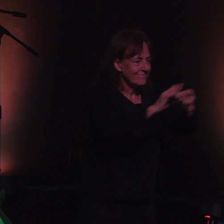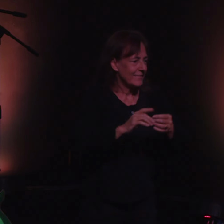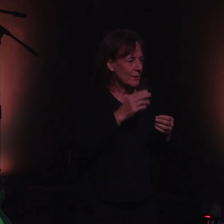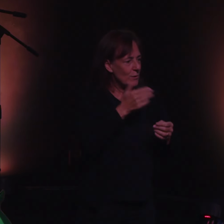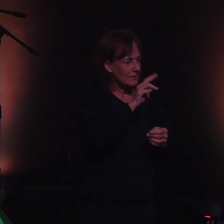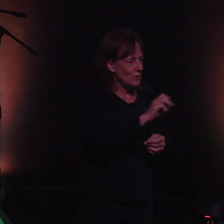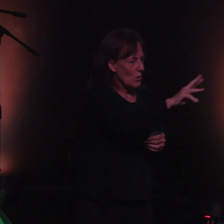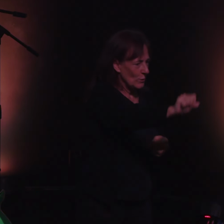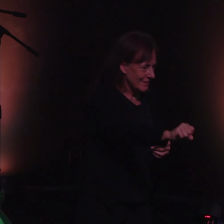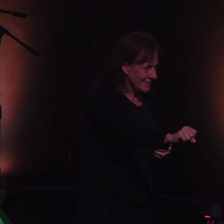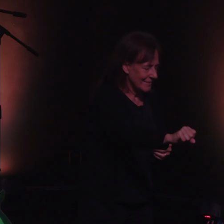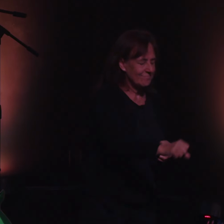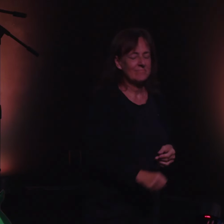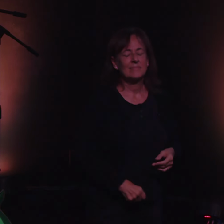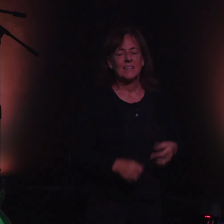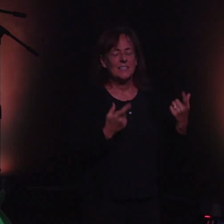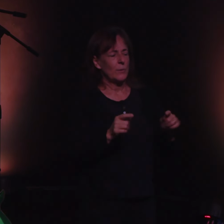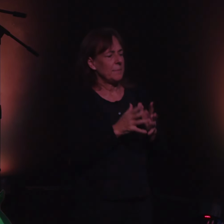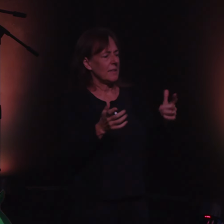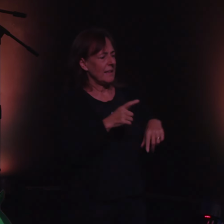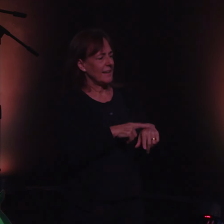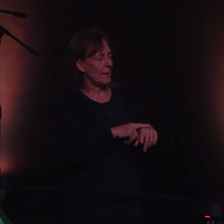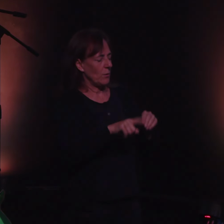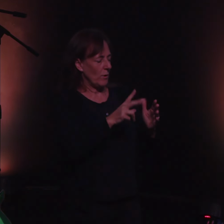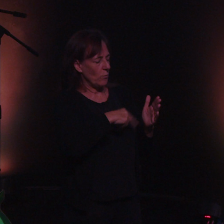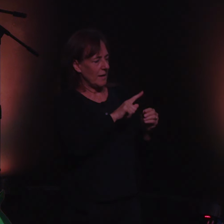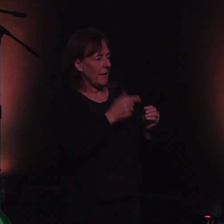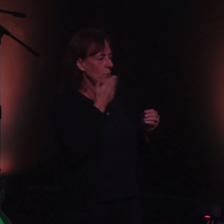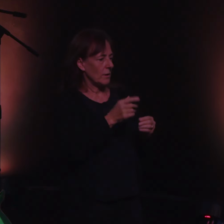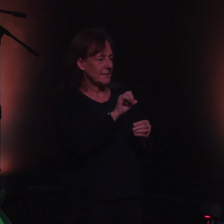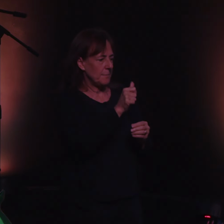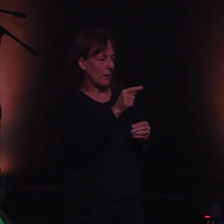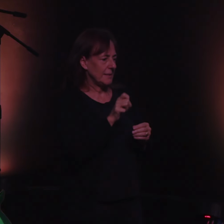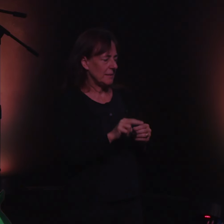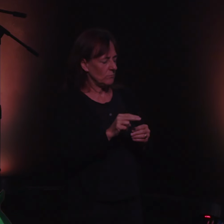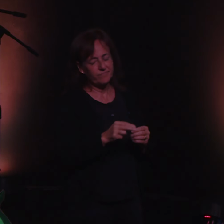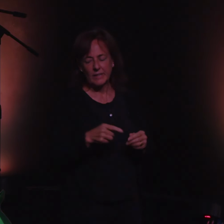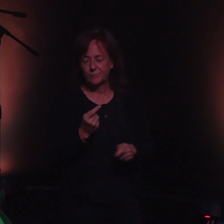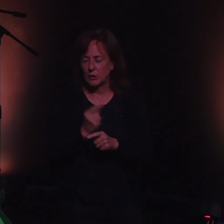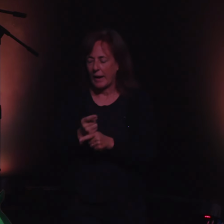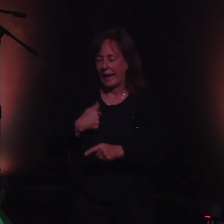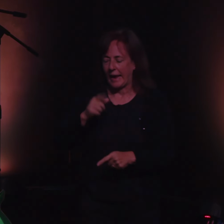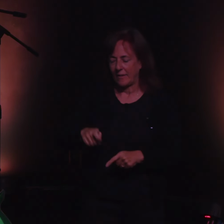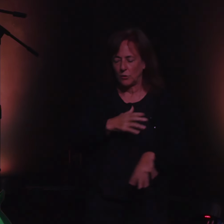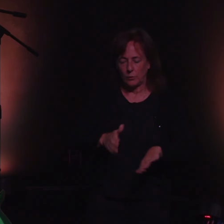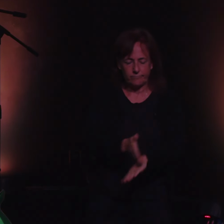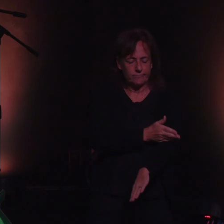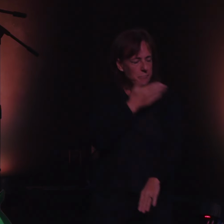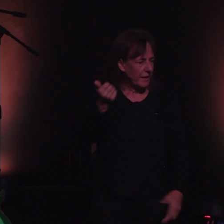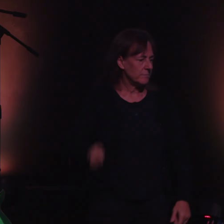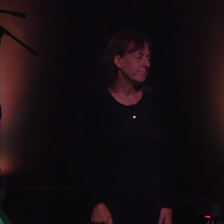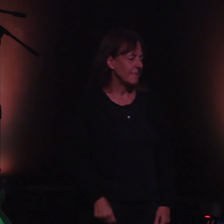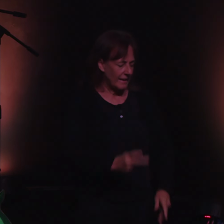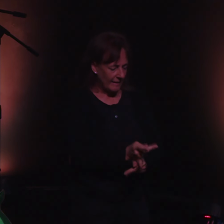So what happens a lot of time when we hear the Good Samaritan is we say, okay, you're right. I need to do better. I